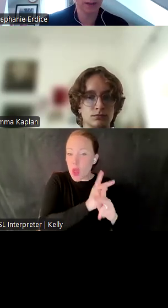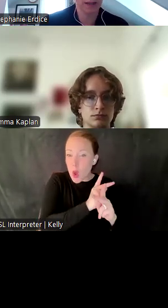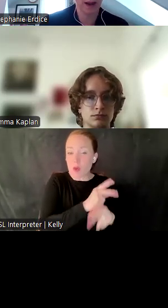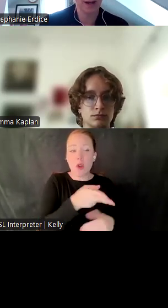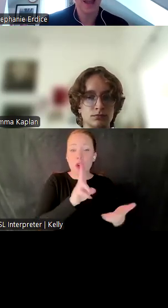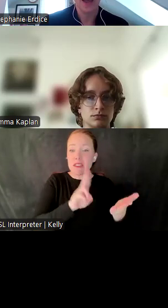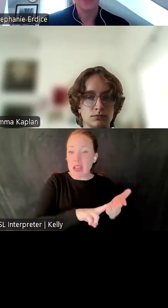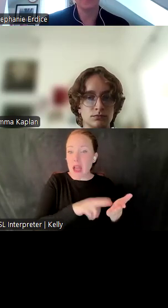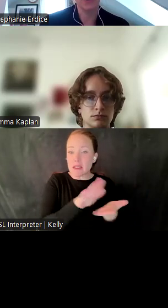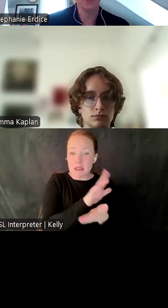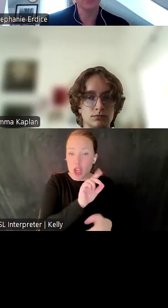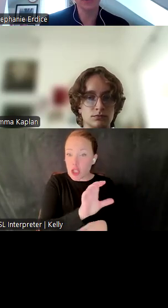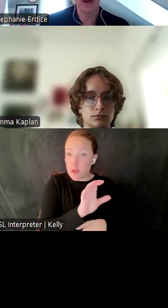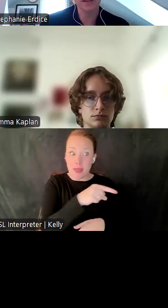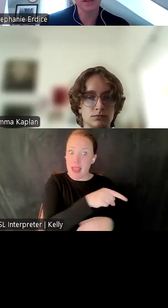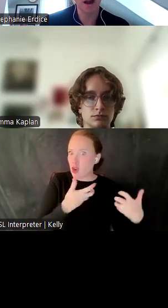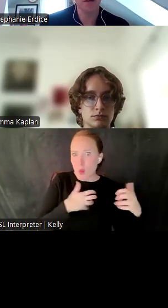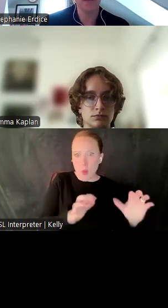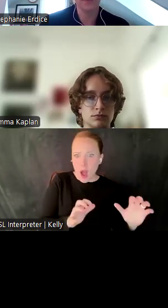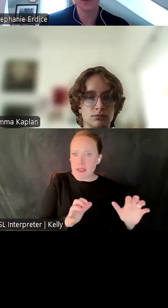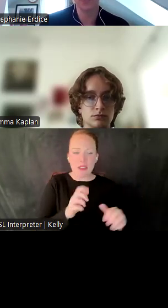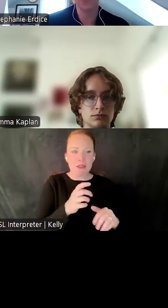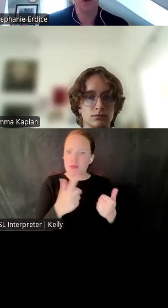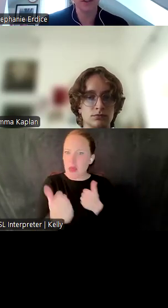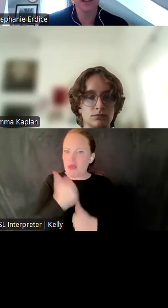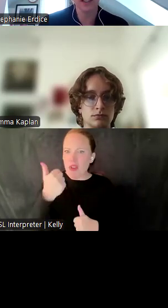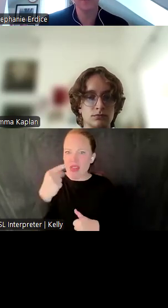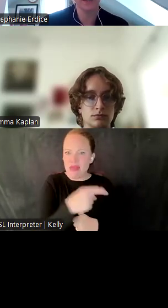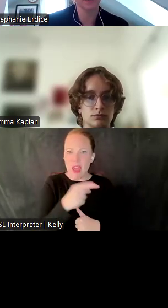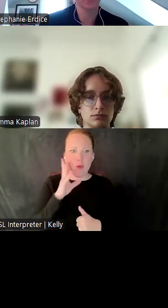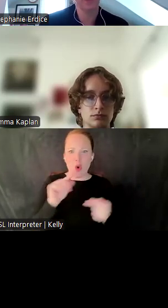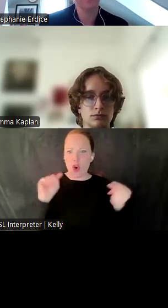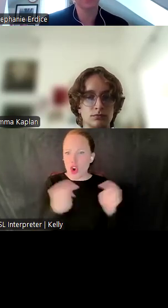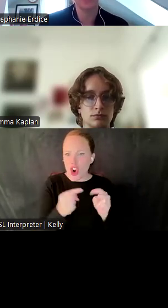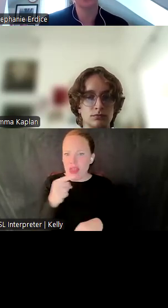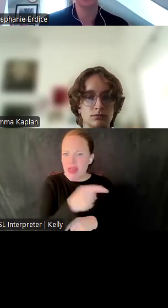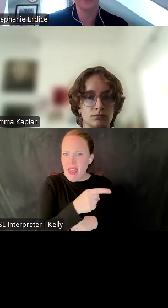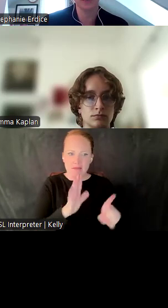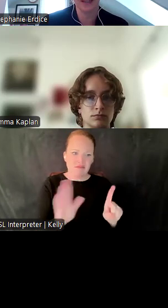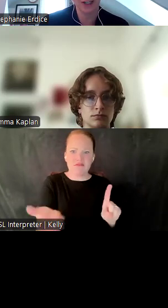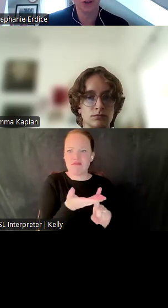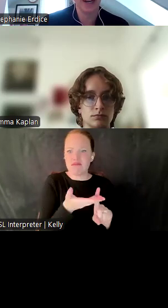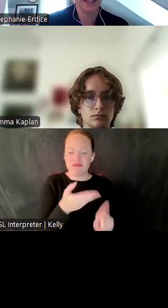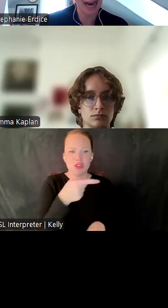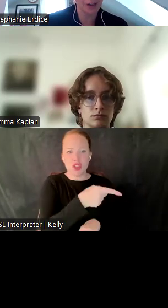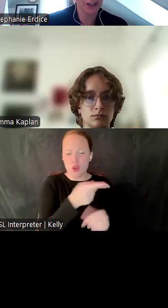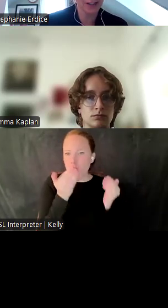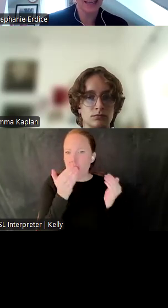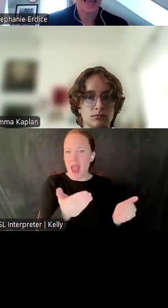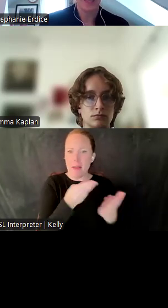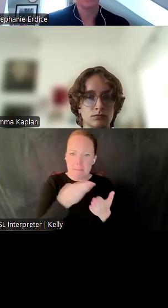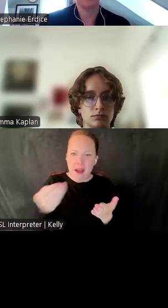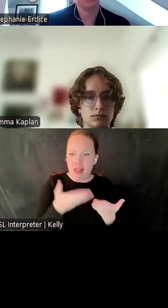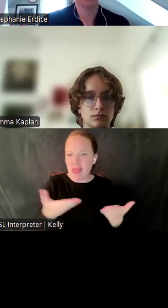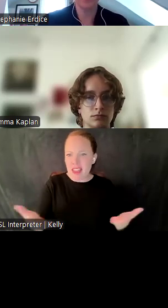they don't want to sign. They may use threats of physical force to convince the survivor to make credit-related